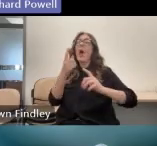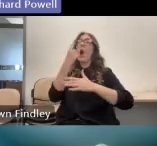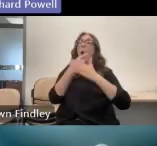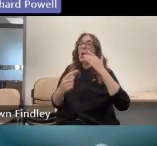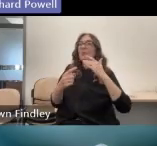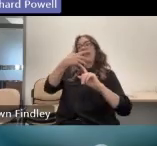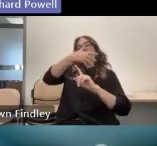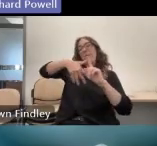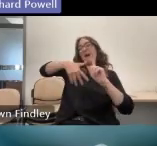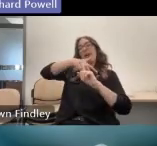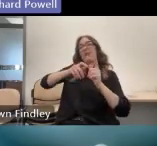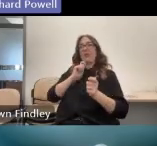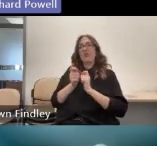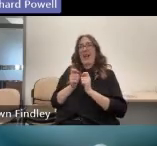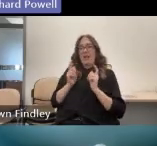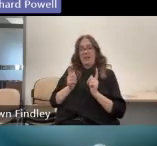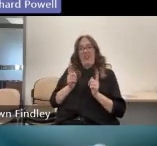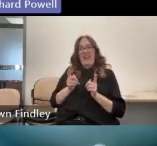background.